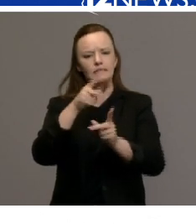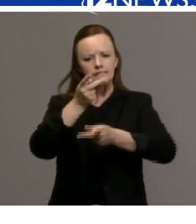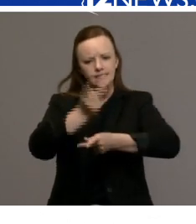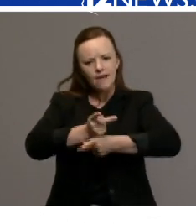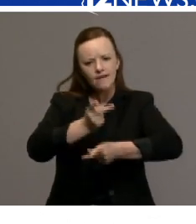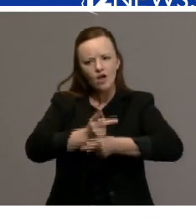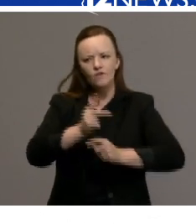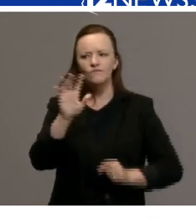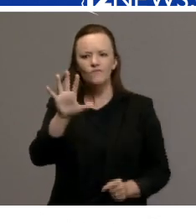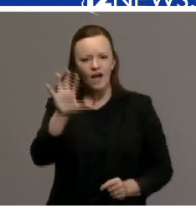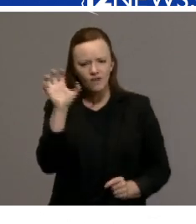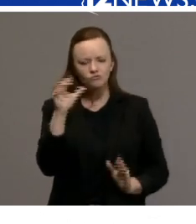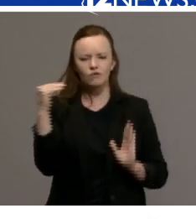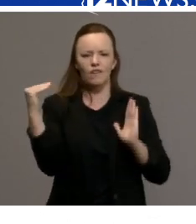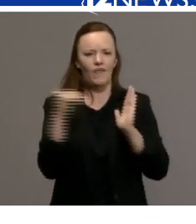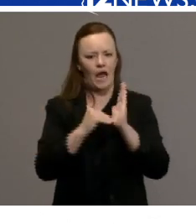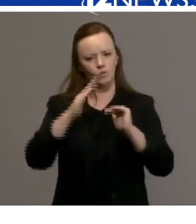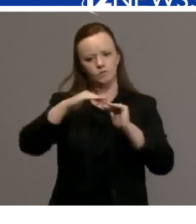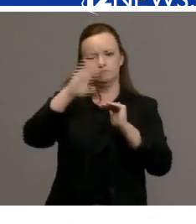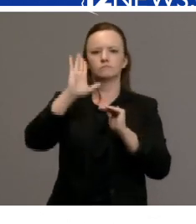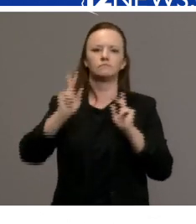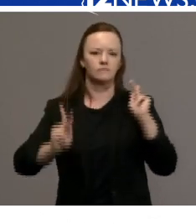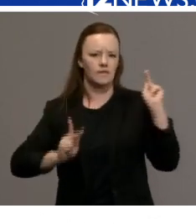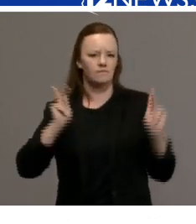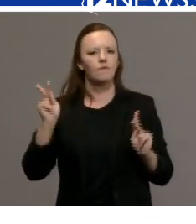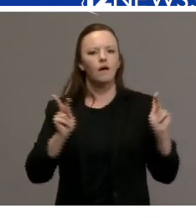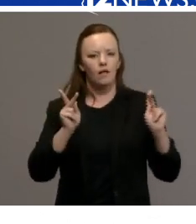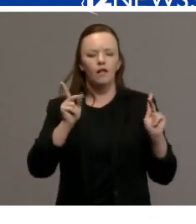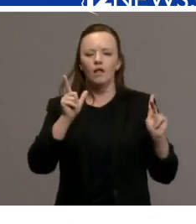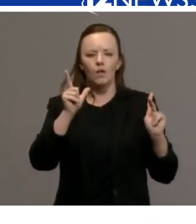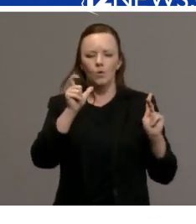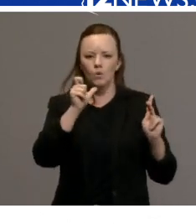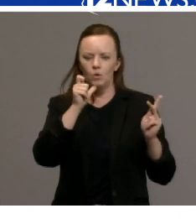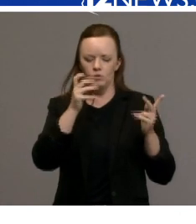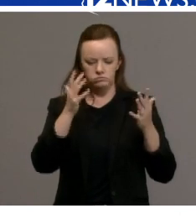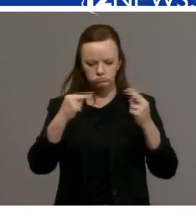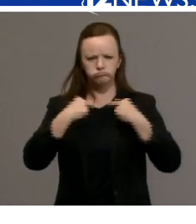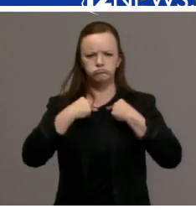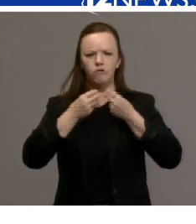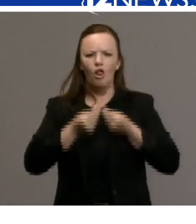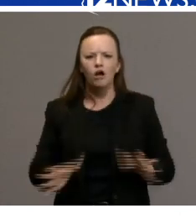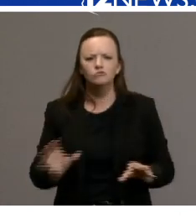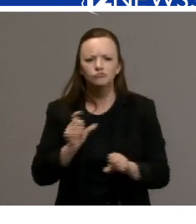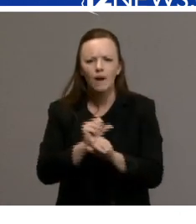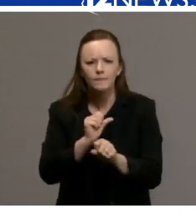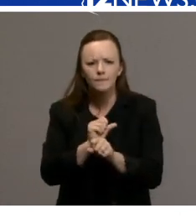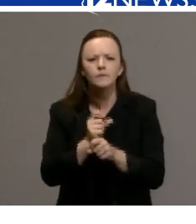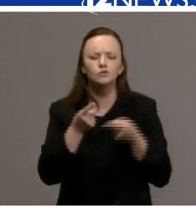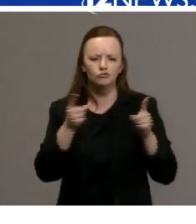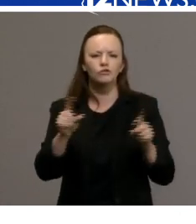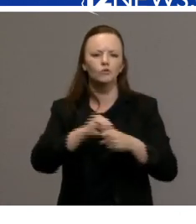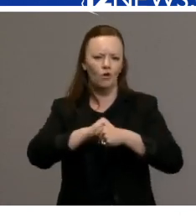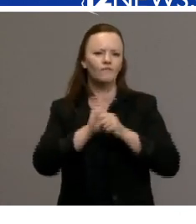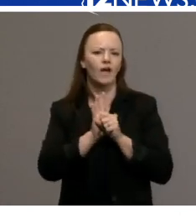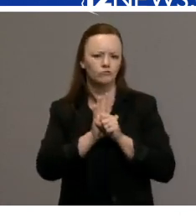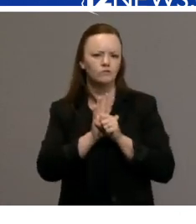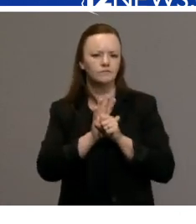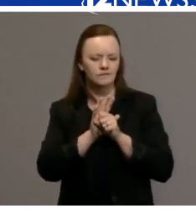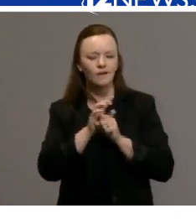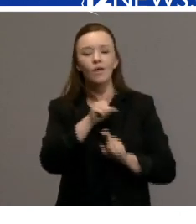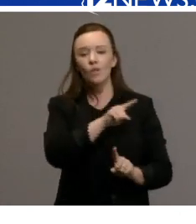500,000 plus individuals who were displaced during COVID-19, the people that were working just a few